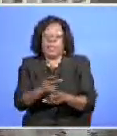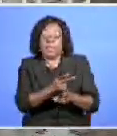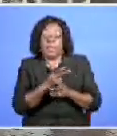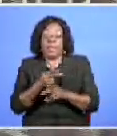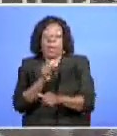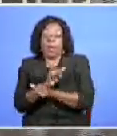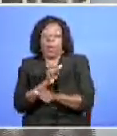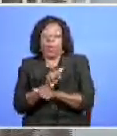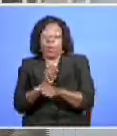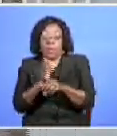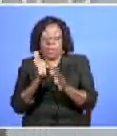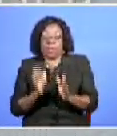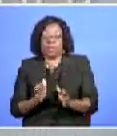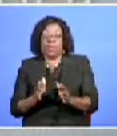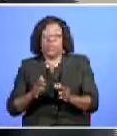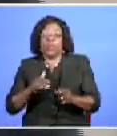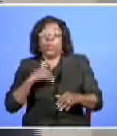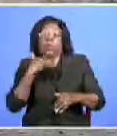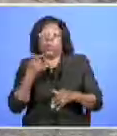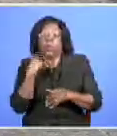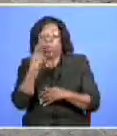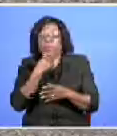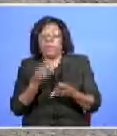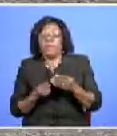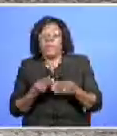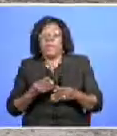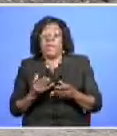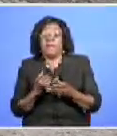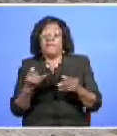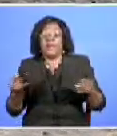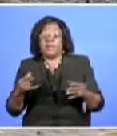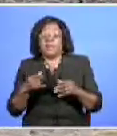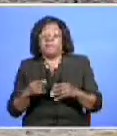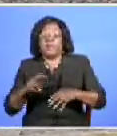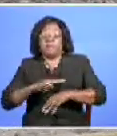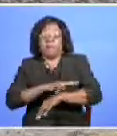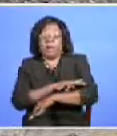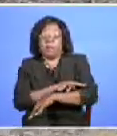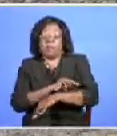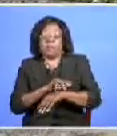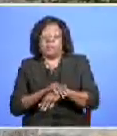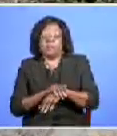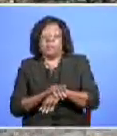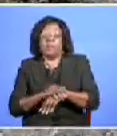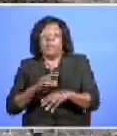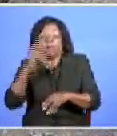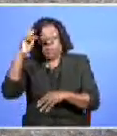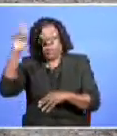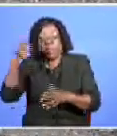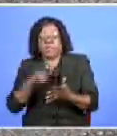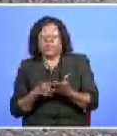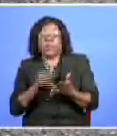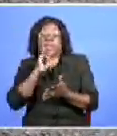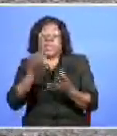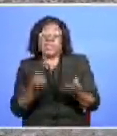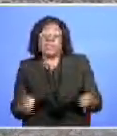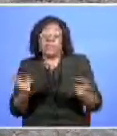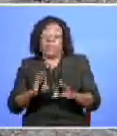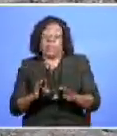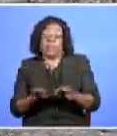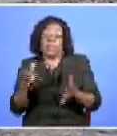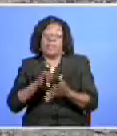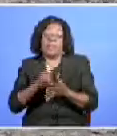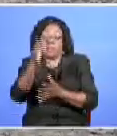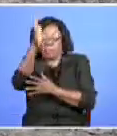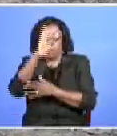who are infected with the virus. The pandemic has caused us to look up, realize what's important, that the God who created us